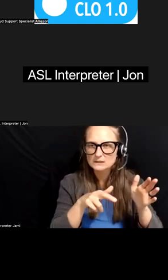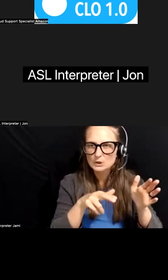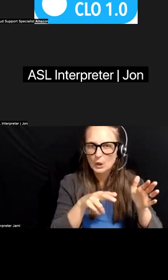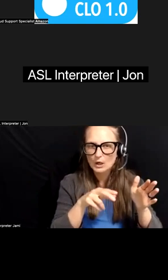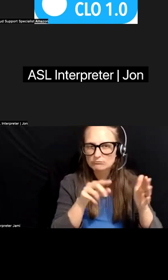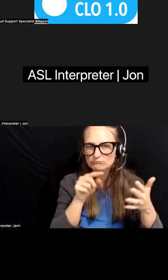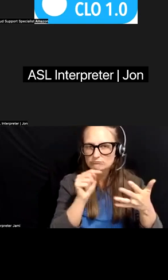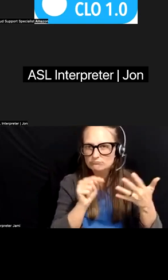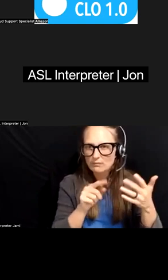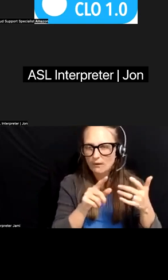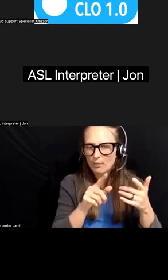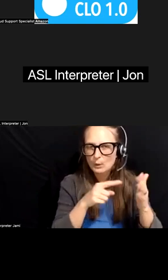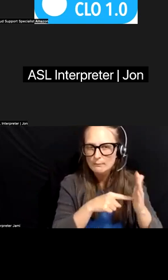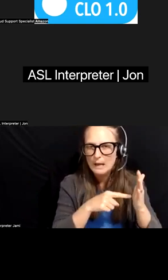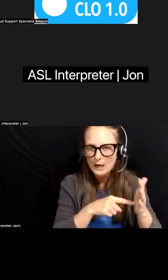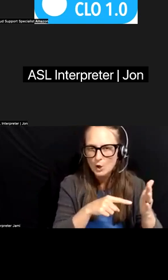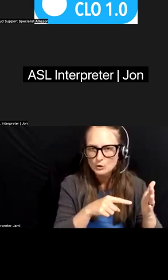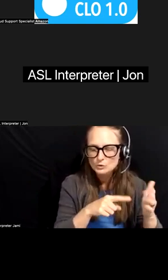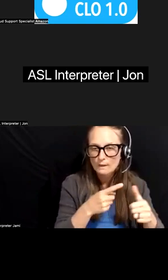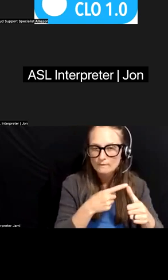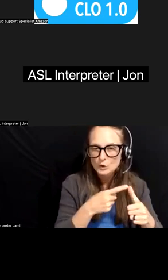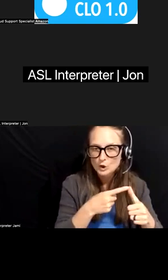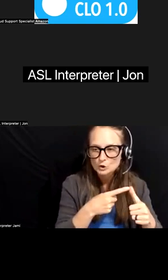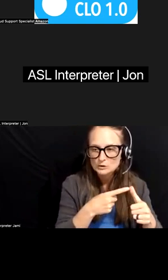So the first one being